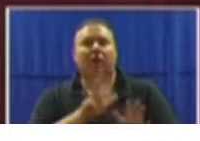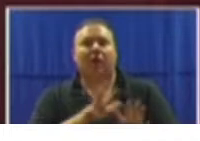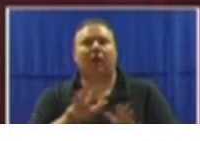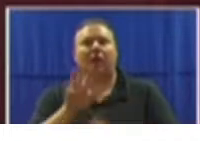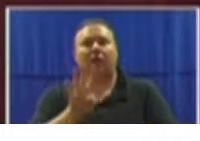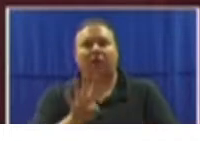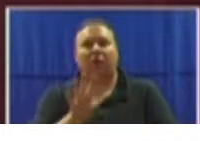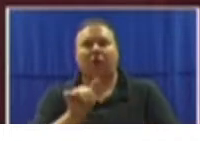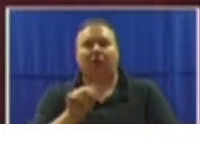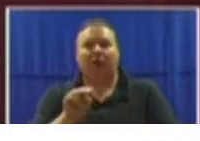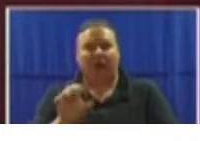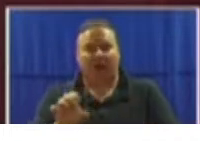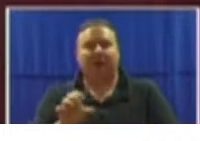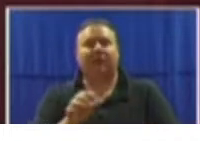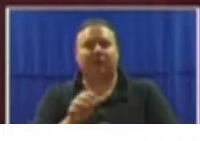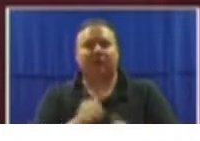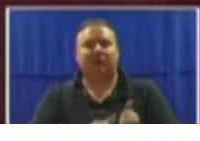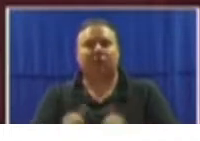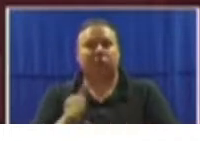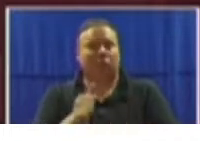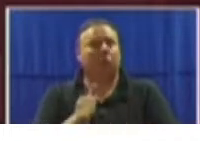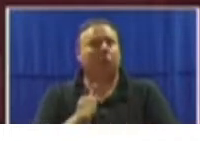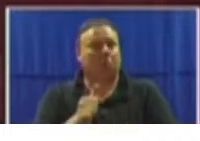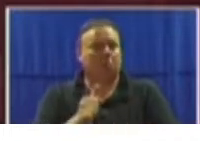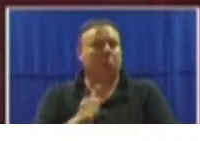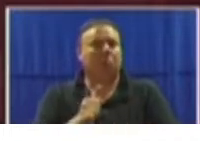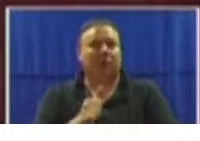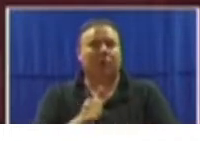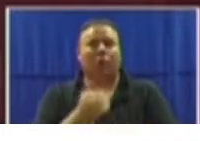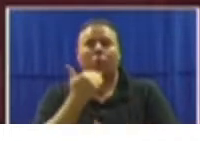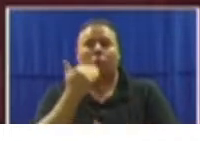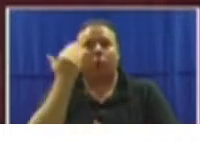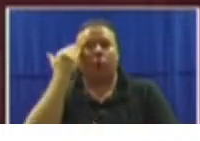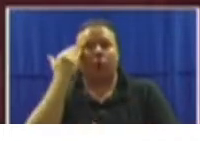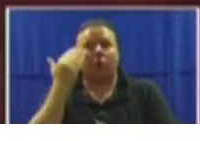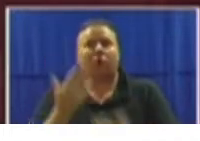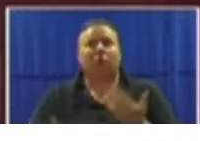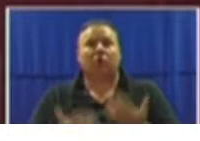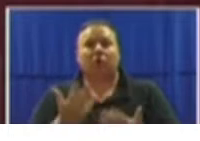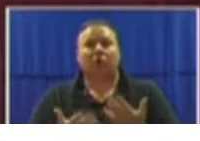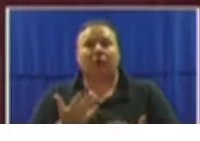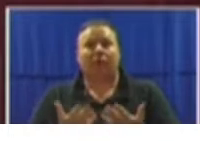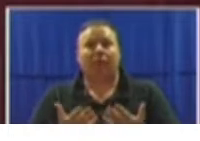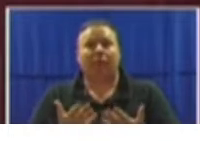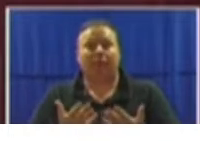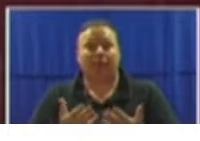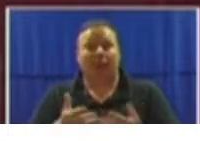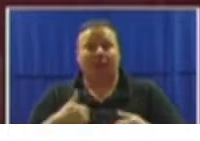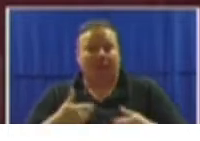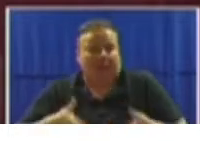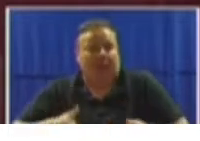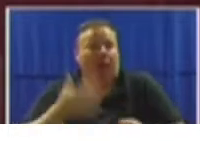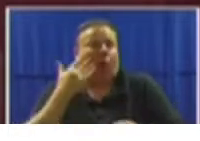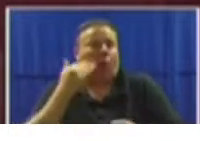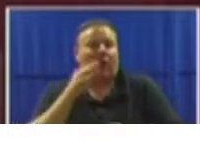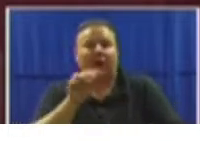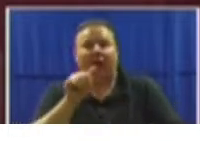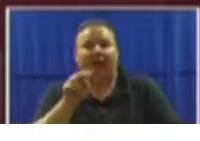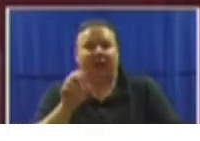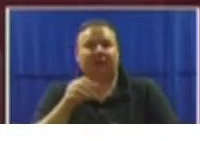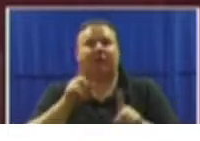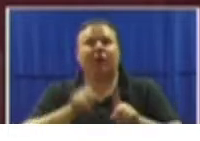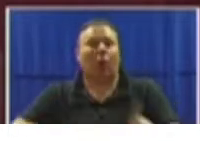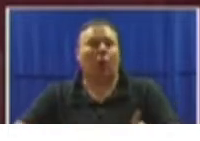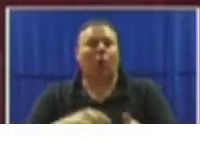when the ANC came to power, and who knows, I still may be here soon when the ANC loses power.